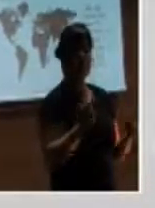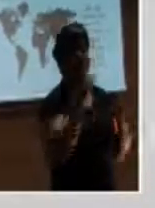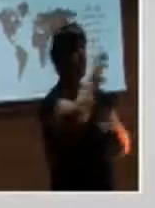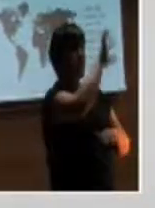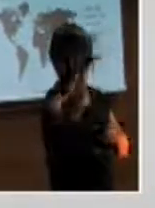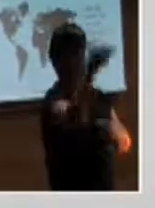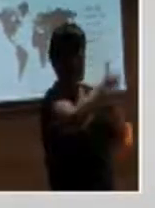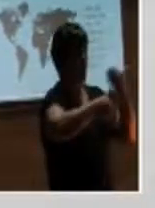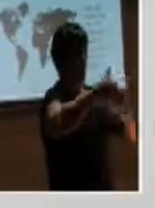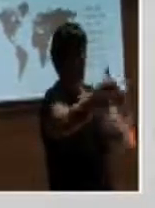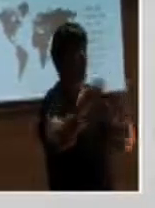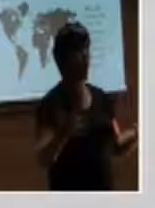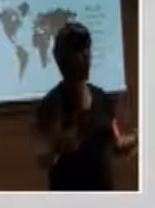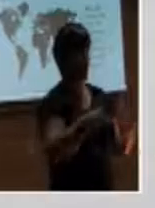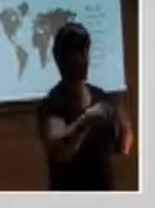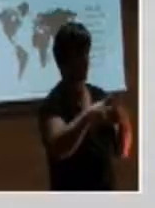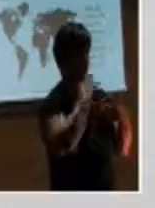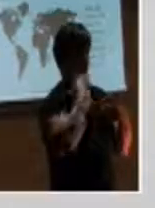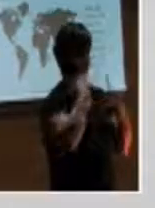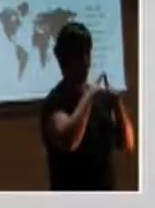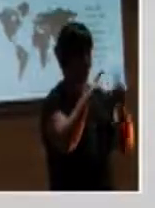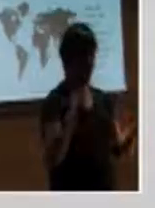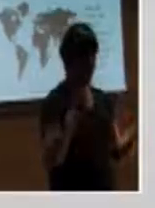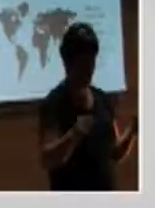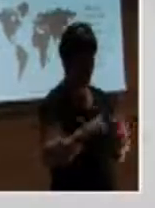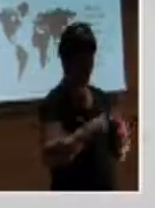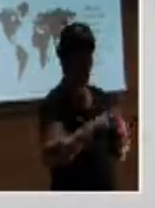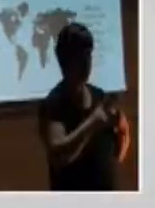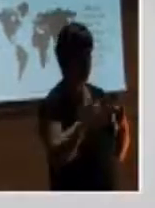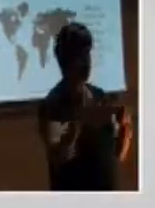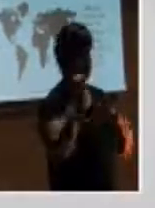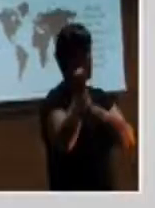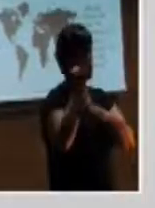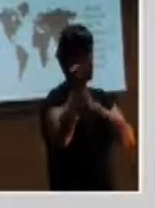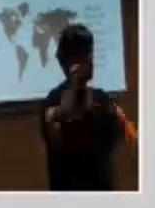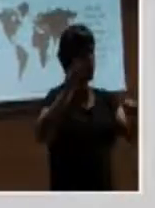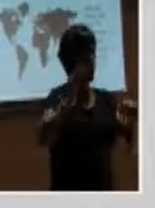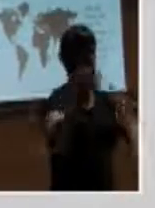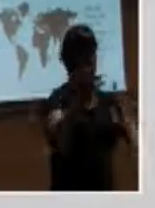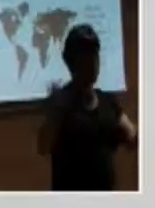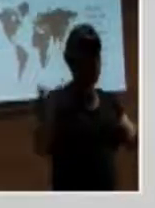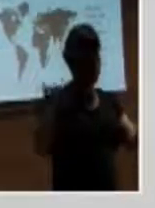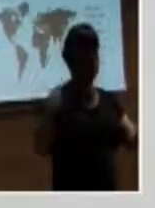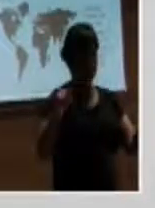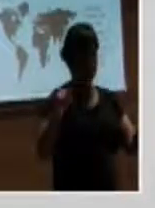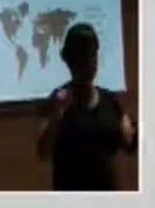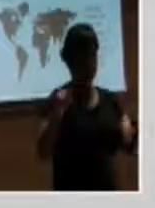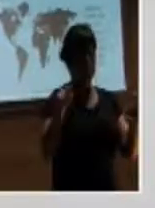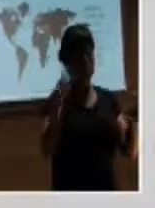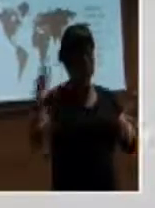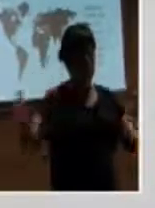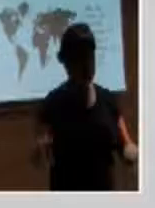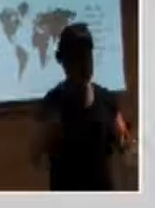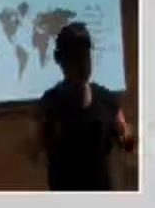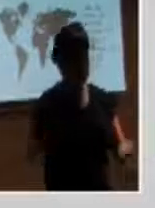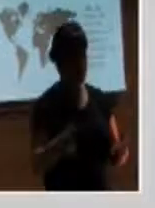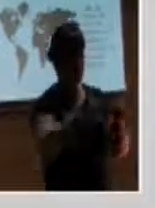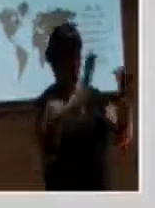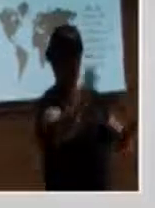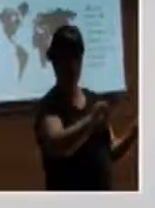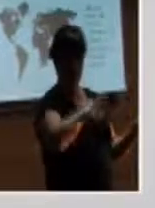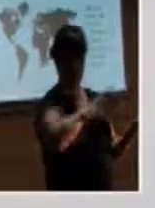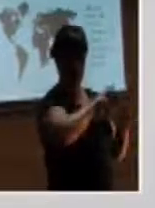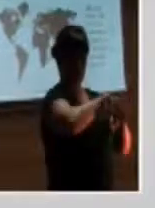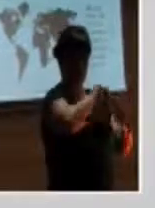training institute devoted to promoting Swedish elderly and dementia care, Germany, China,